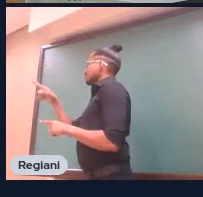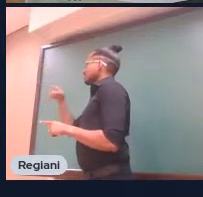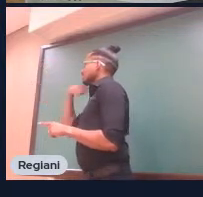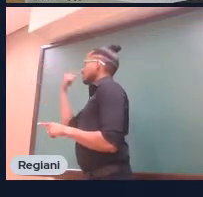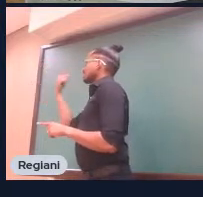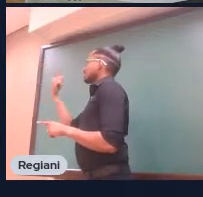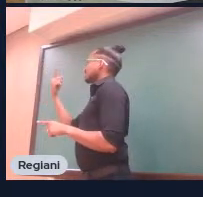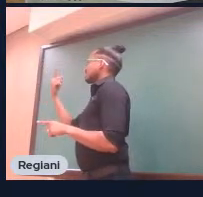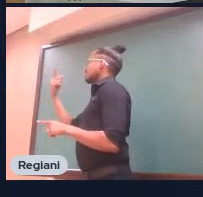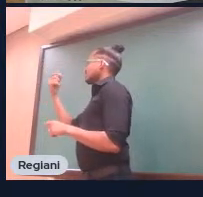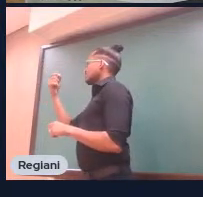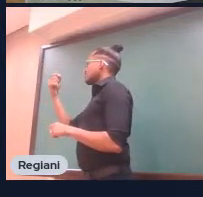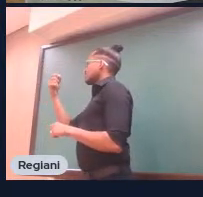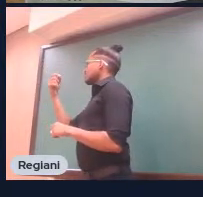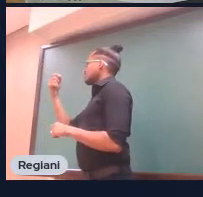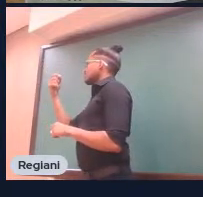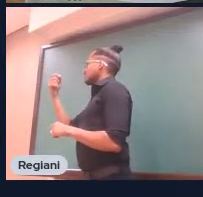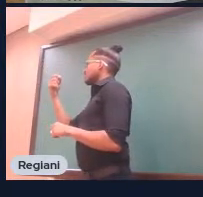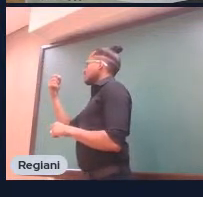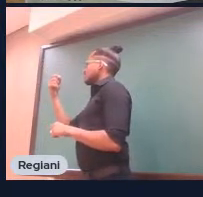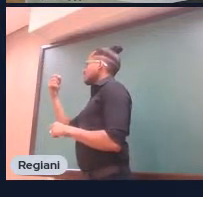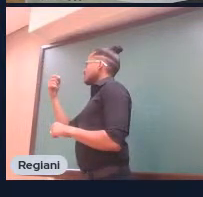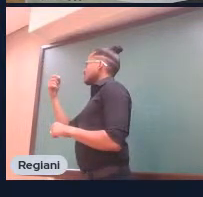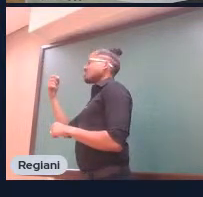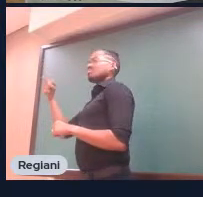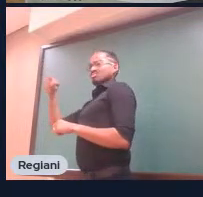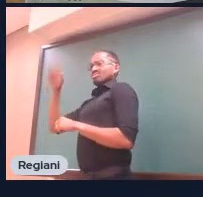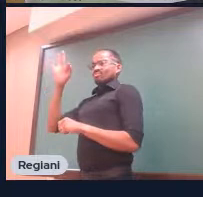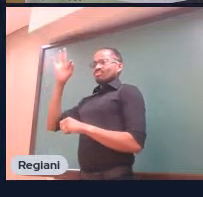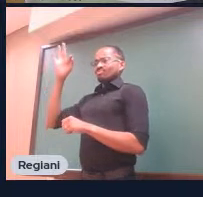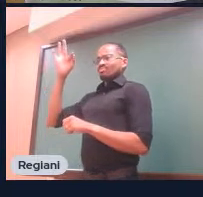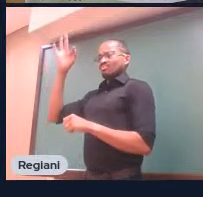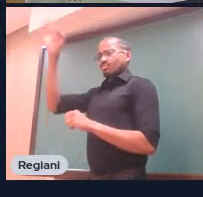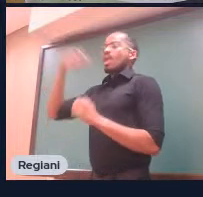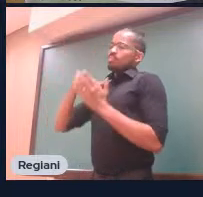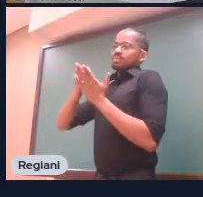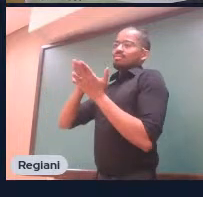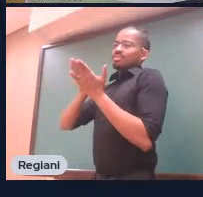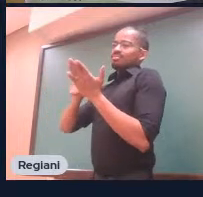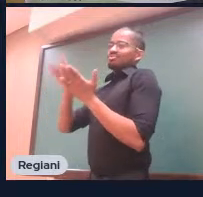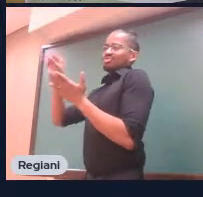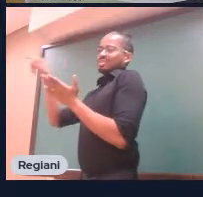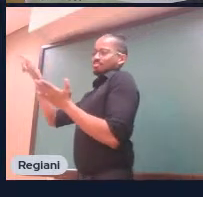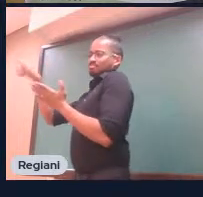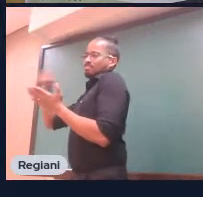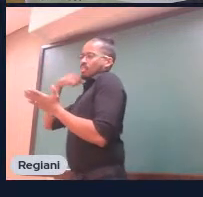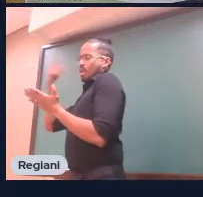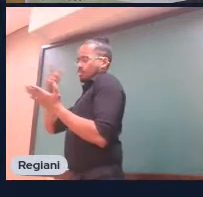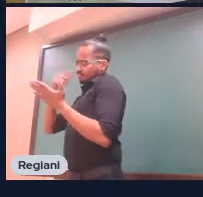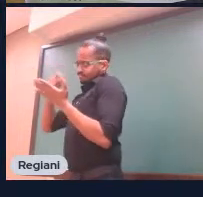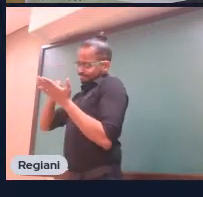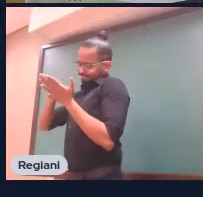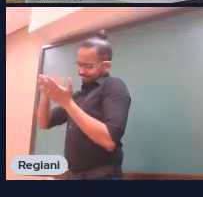take your phone and you will just be able to touch it and play the sound that you